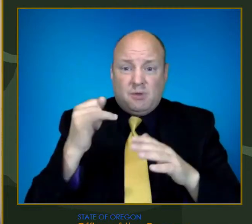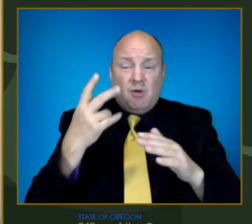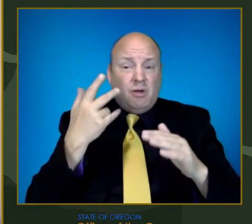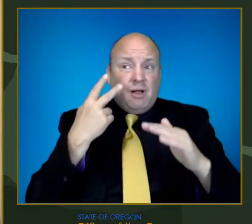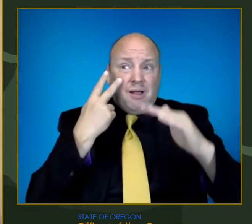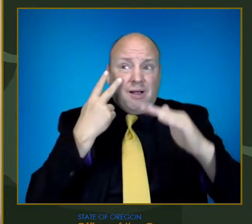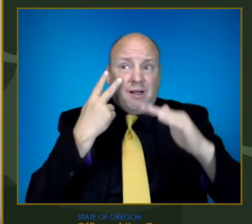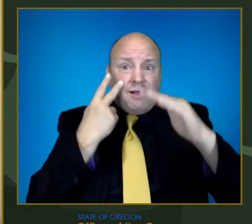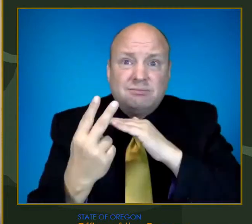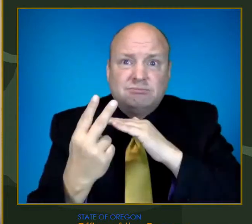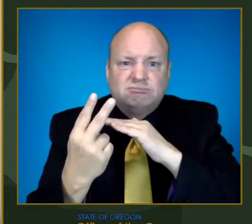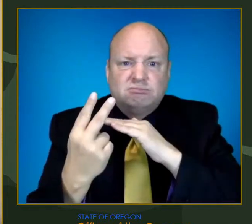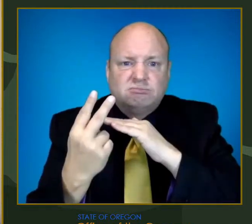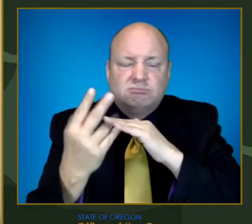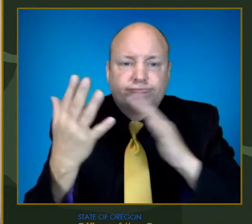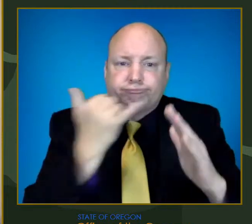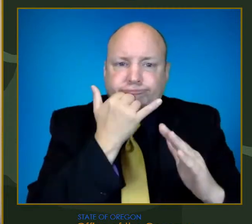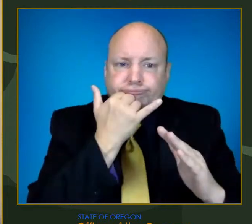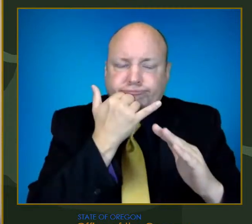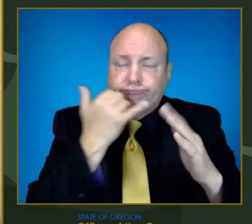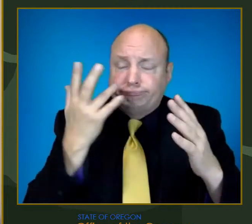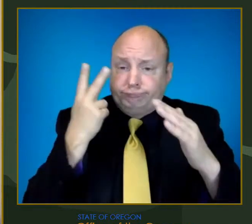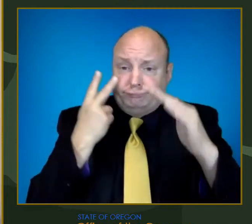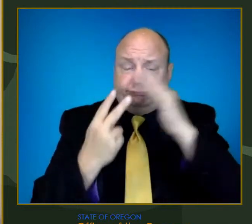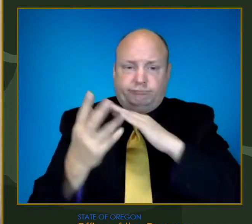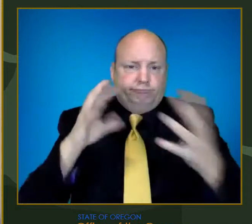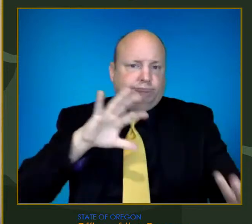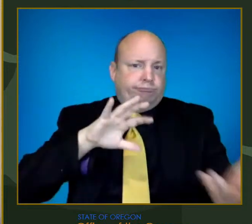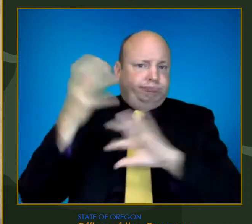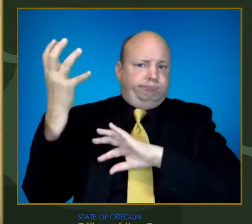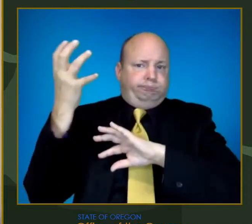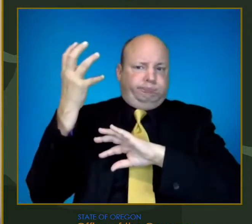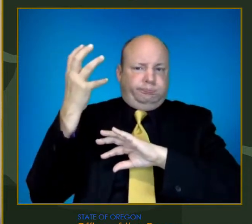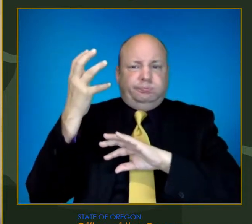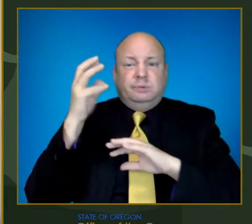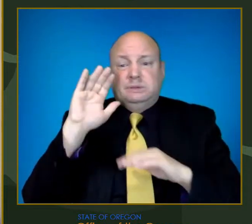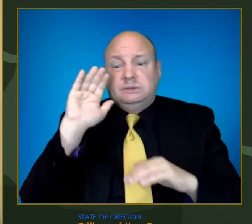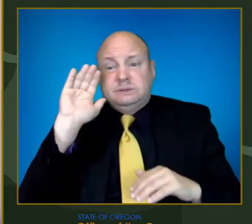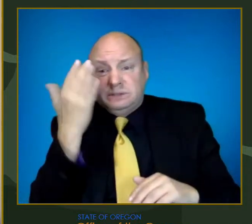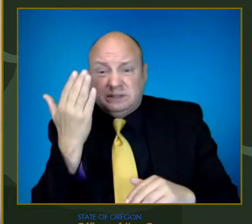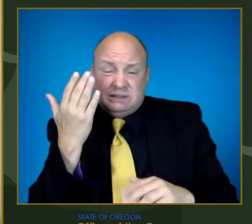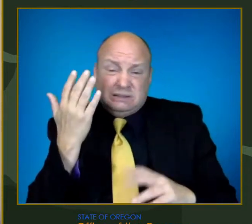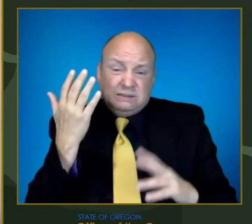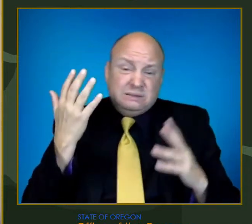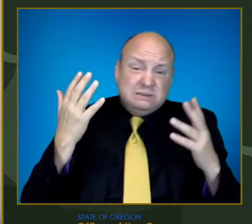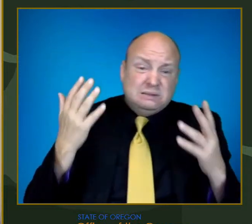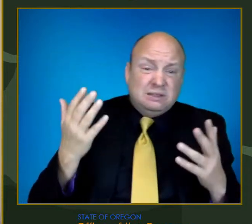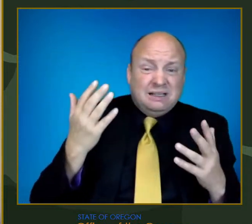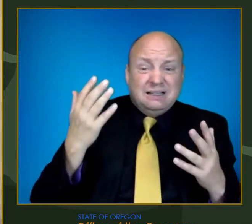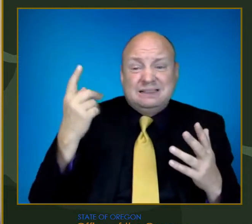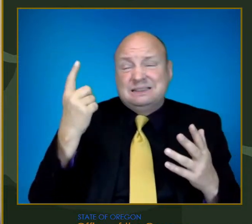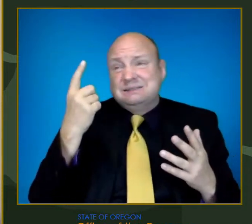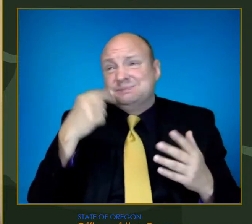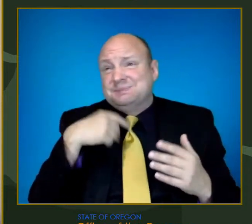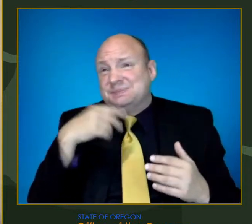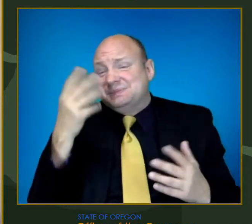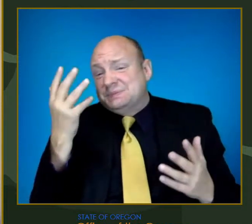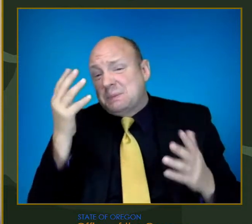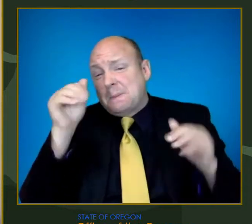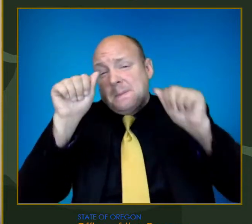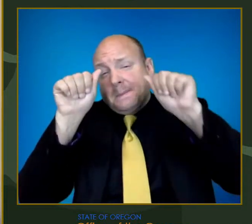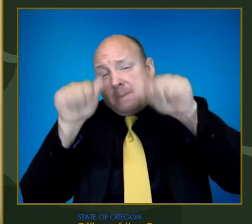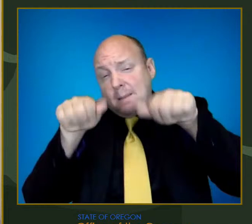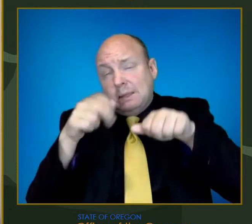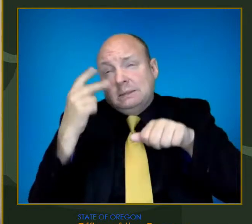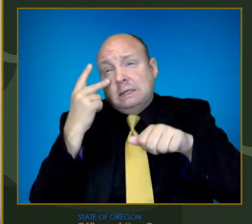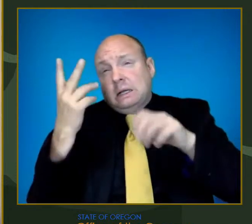of hope, the most recent modeling being prepared by OHA and OHSU this week show modest slowing in the